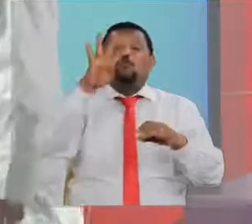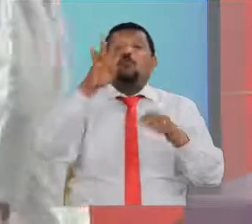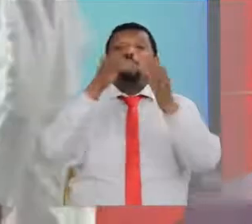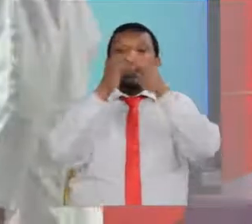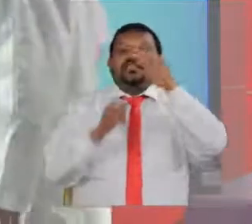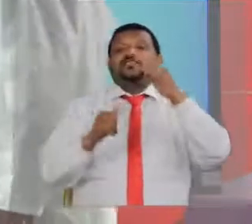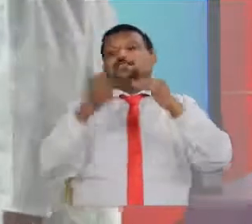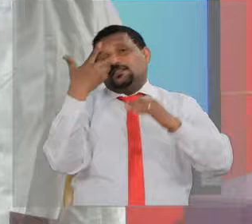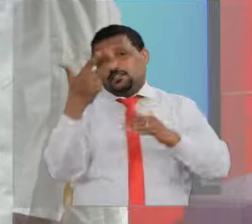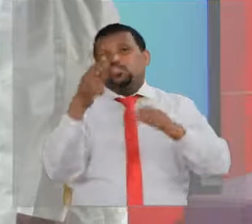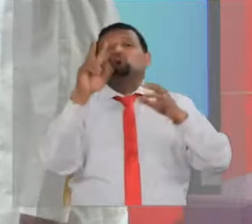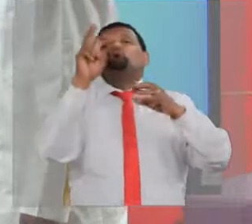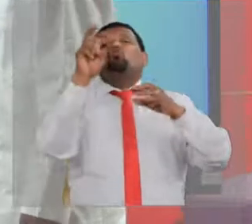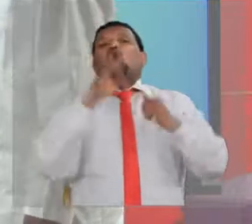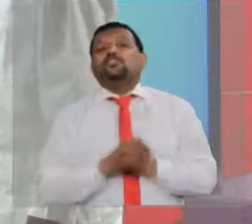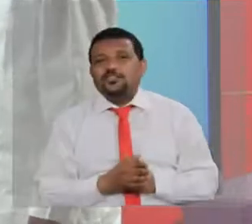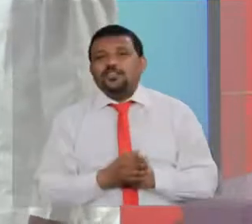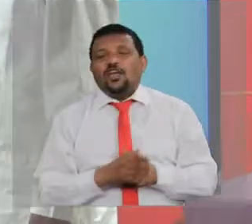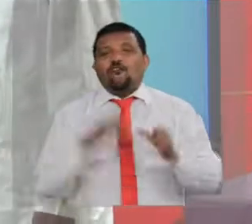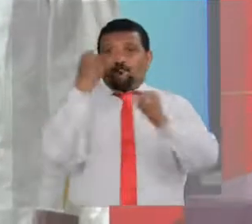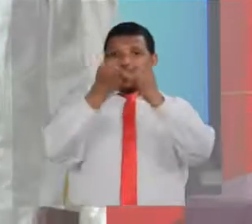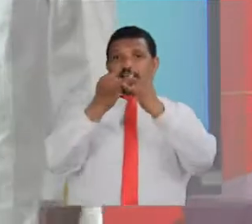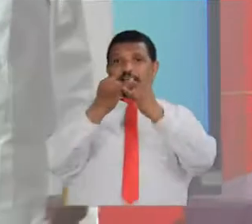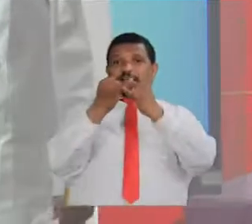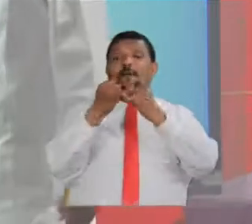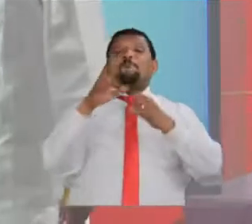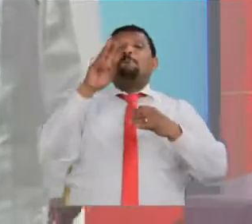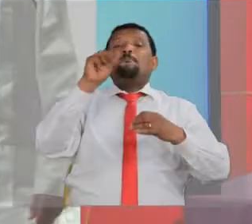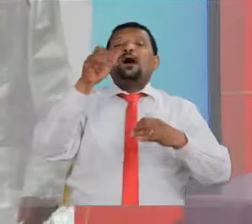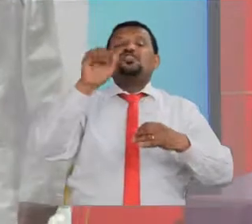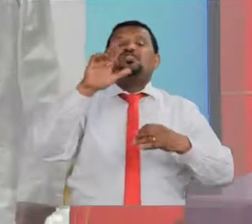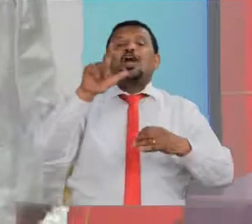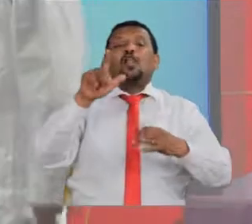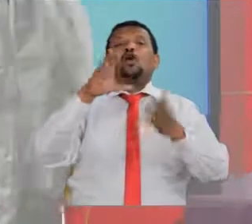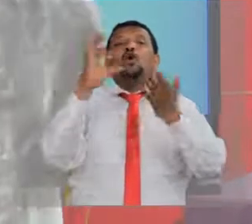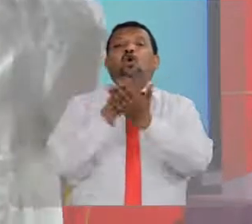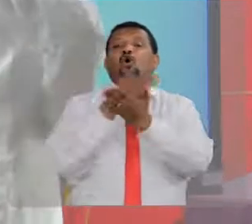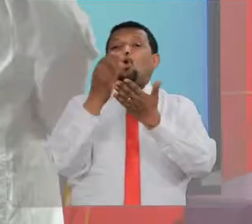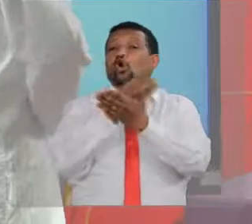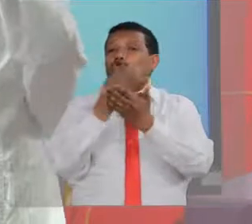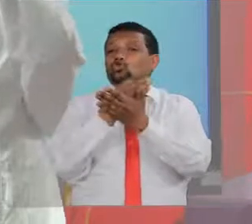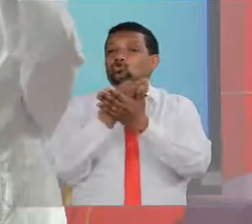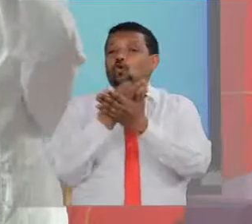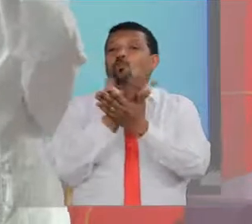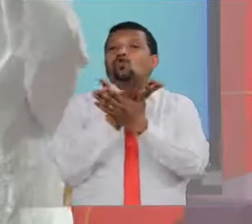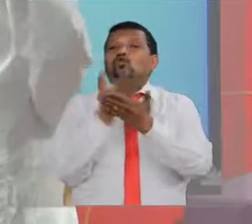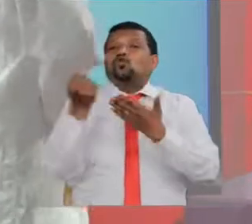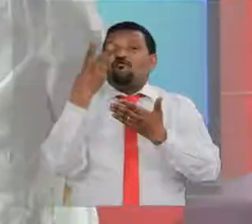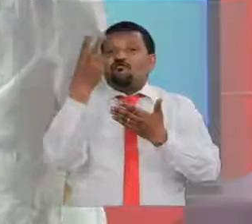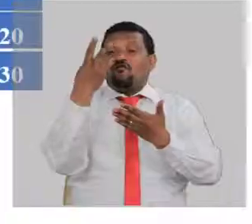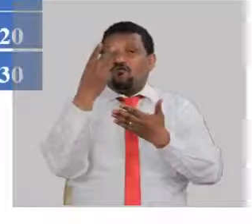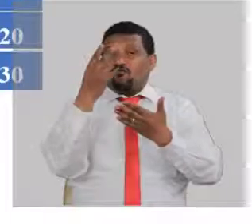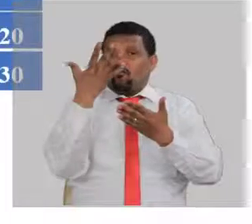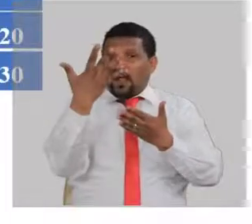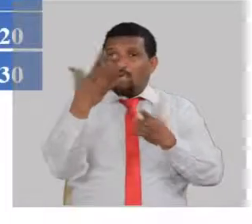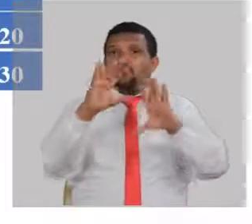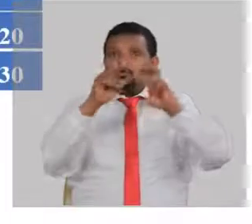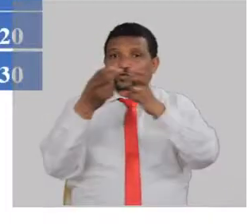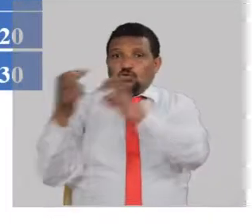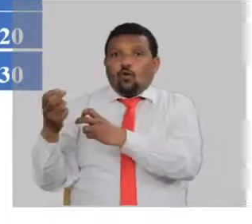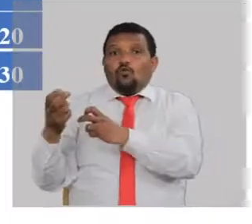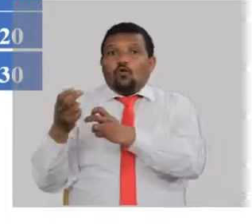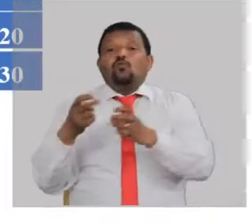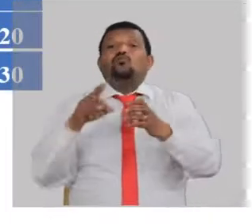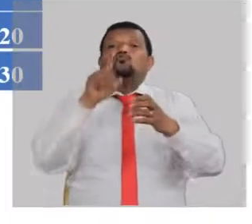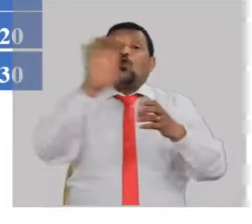minus 3, which is 20. And finally, the marginal cost of producing 5 units of a commodity is 210